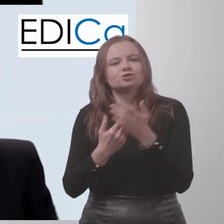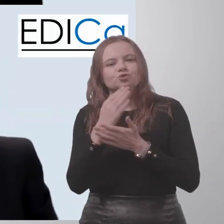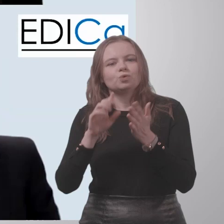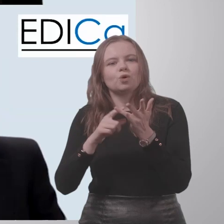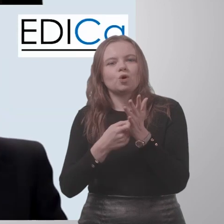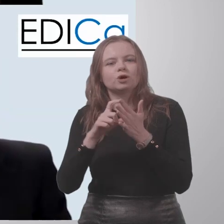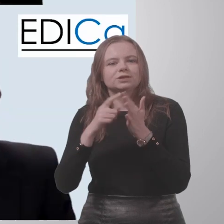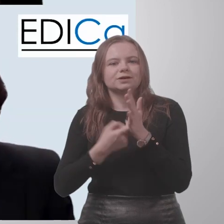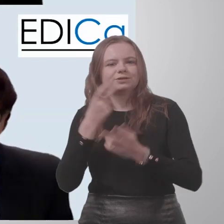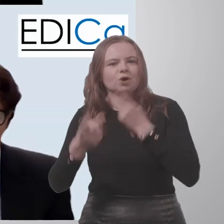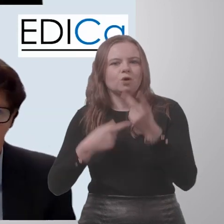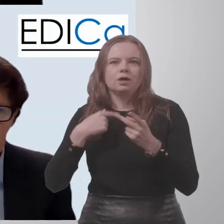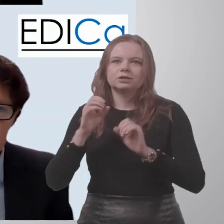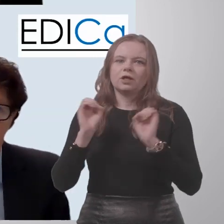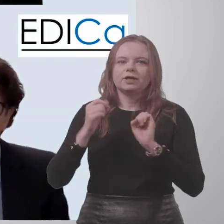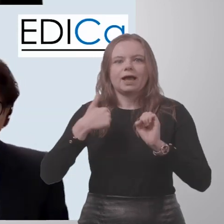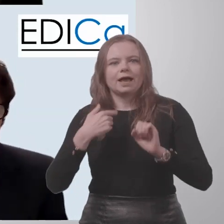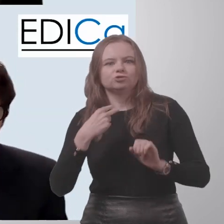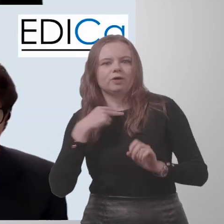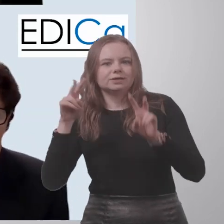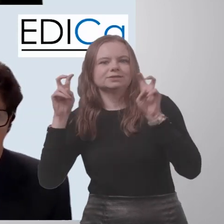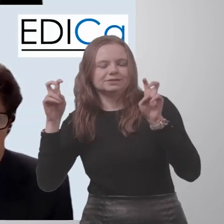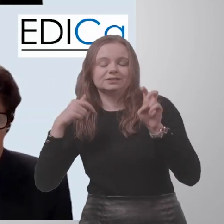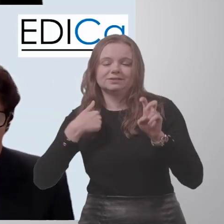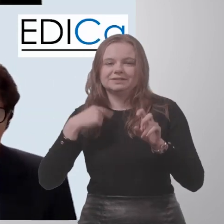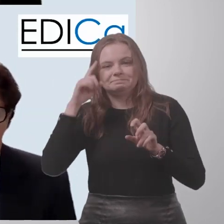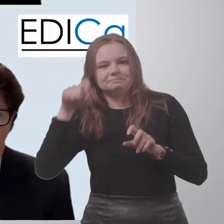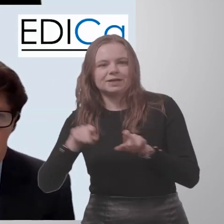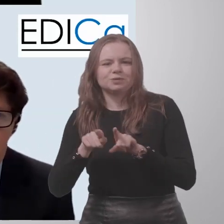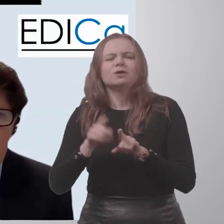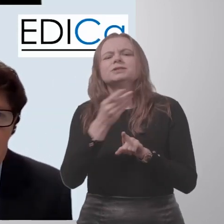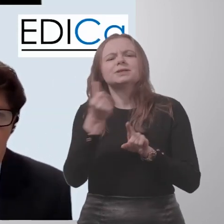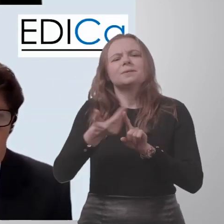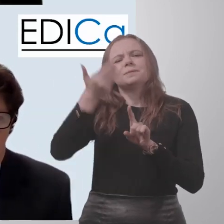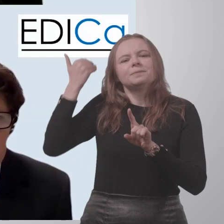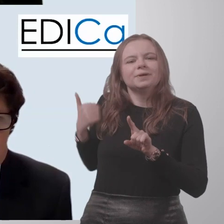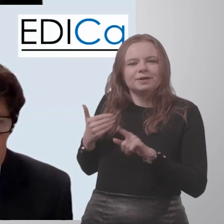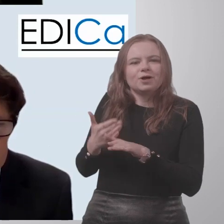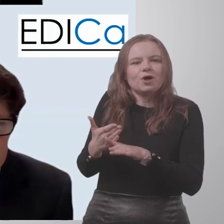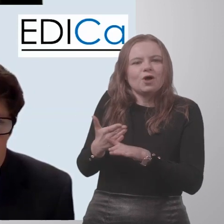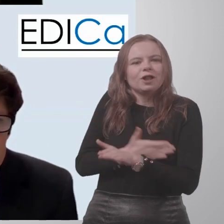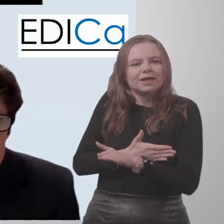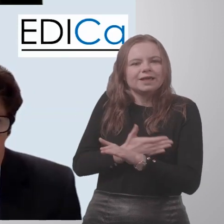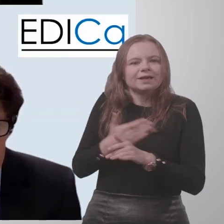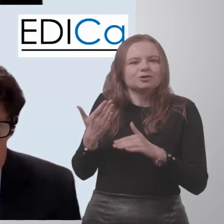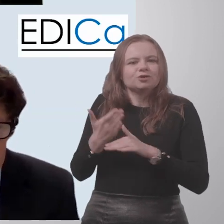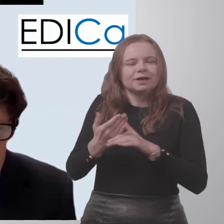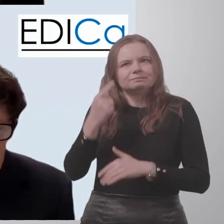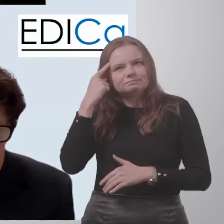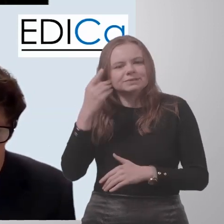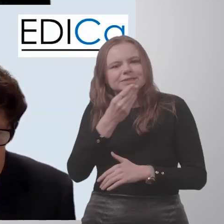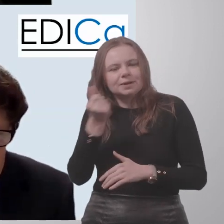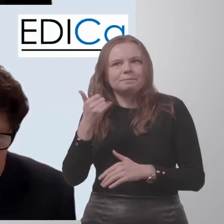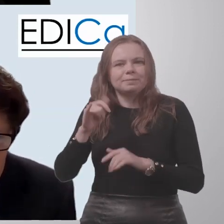That I Regret" as well. Although maybe one or two things I did earlier in my union career, I probably might have done slightly differently, but that's for